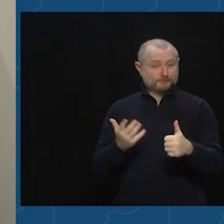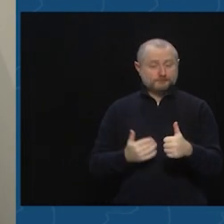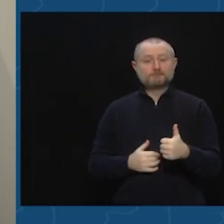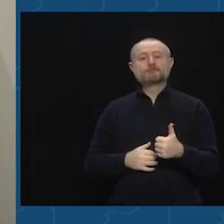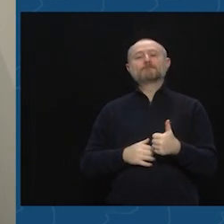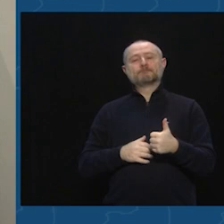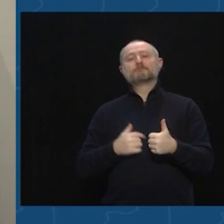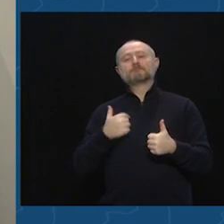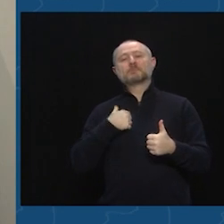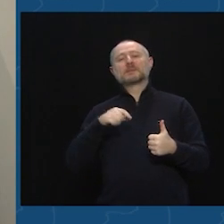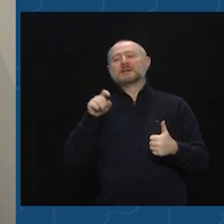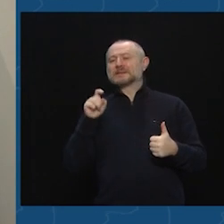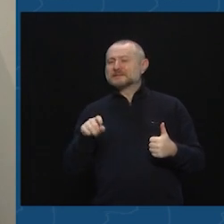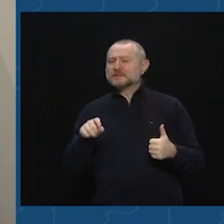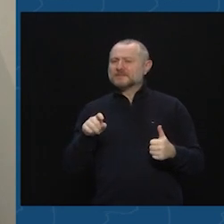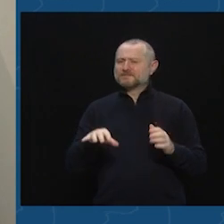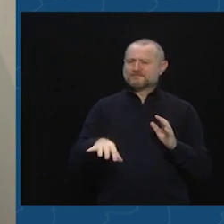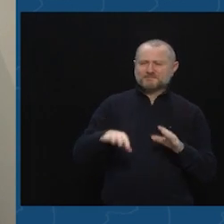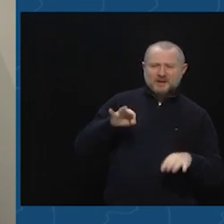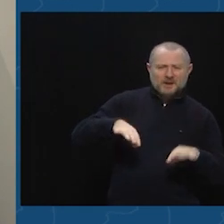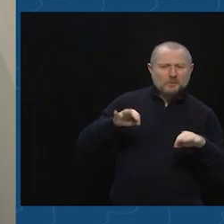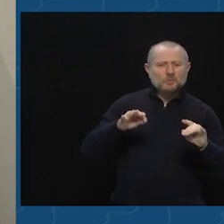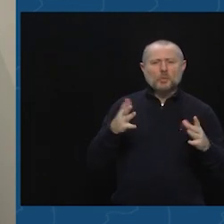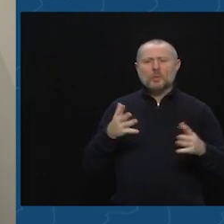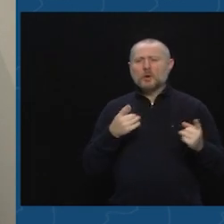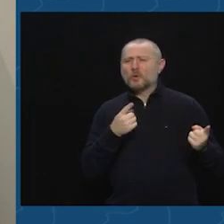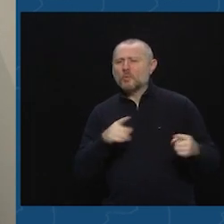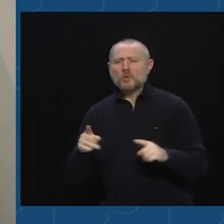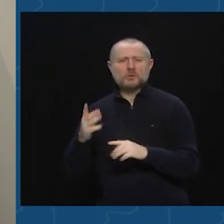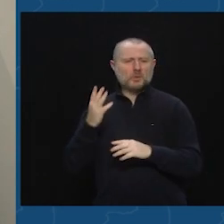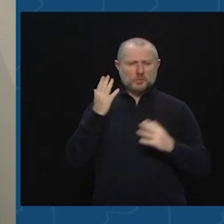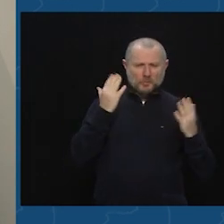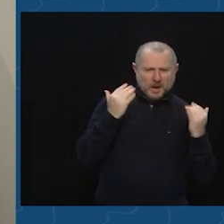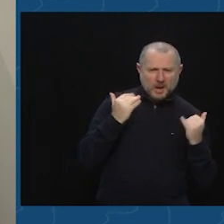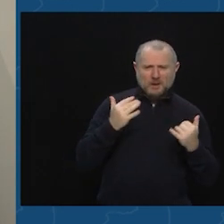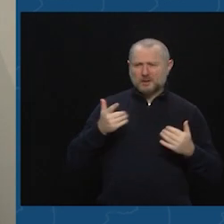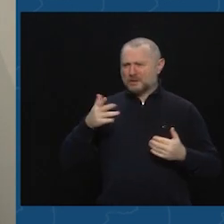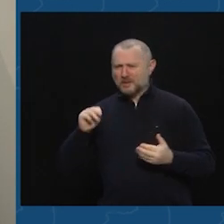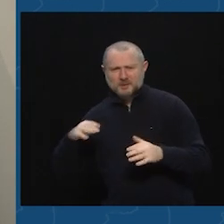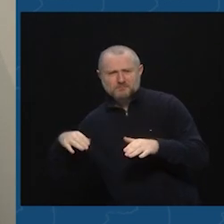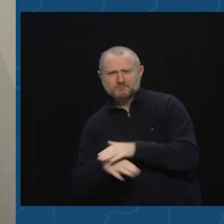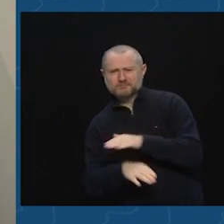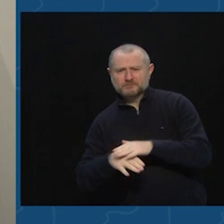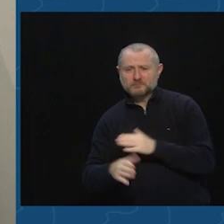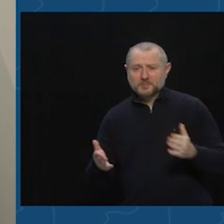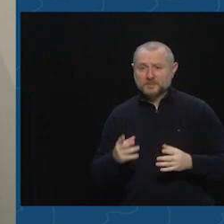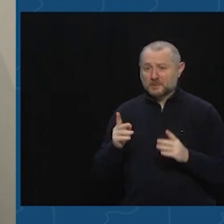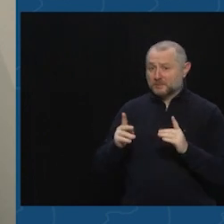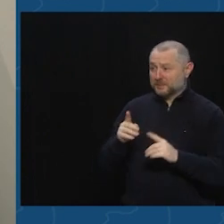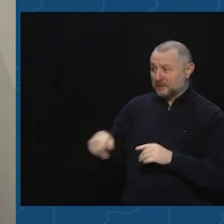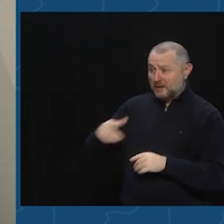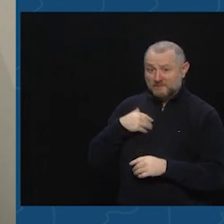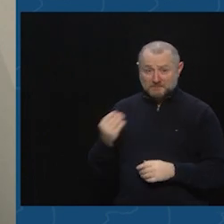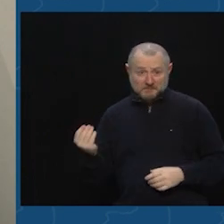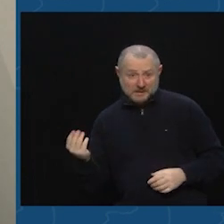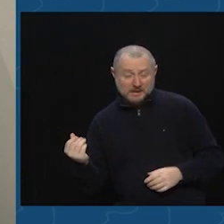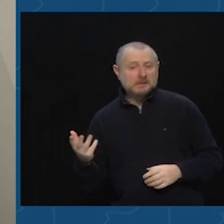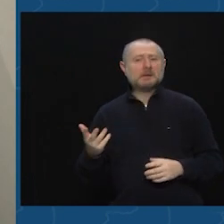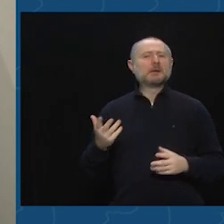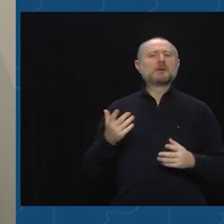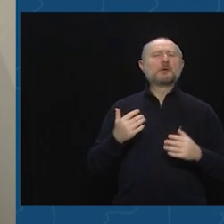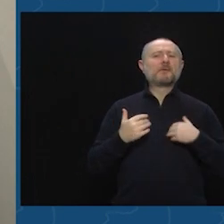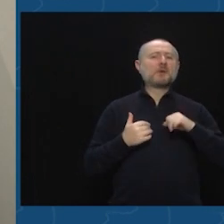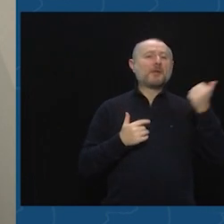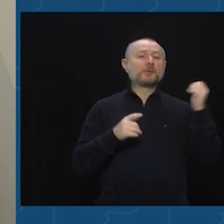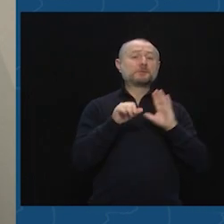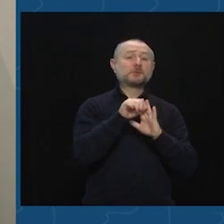Why are more guns happening? Do people have more money? Is there something going on in those states, or people are looking to have the flow of